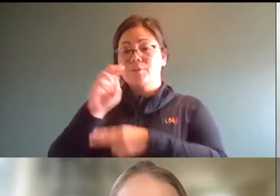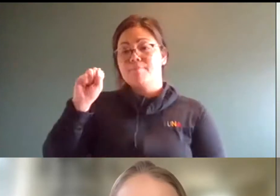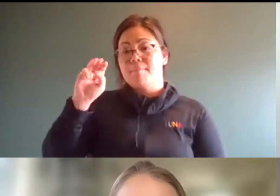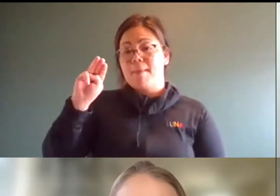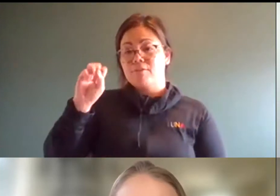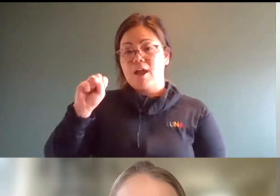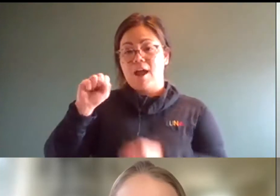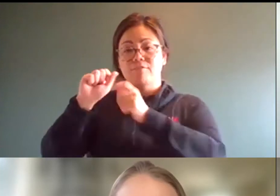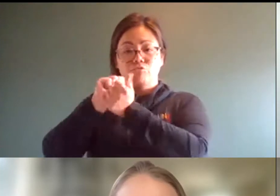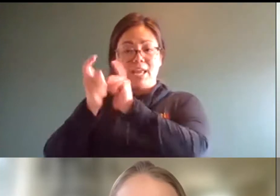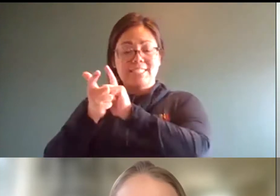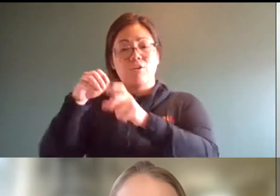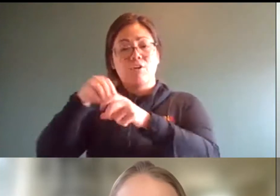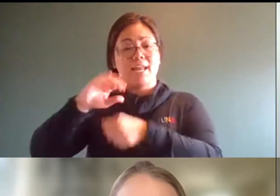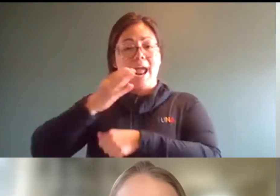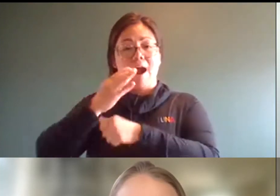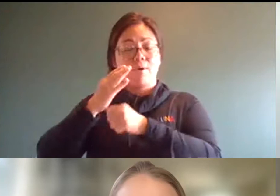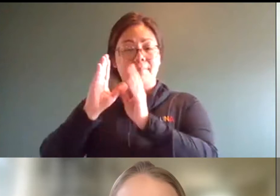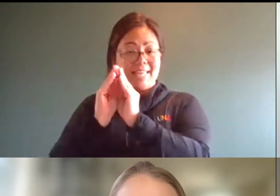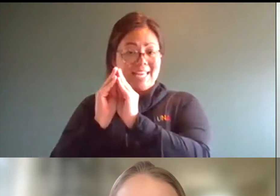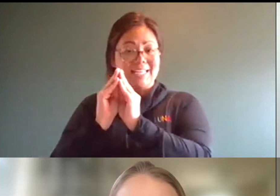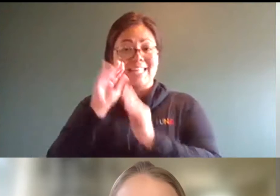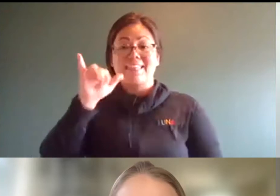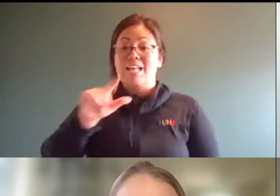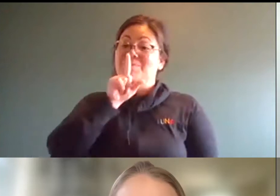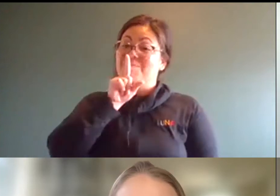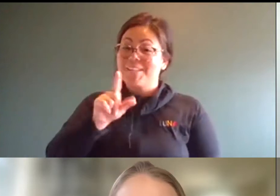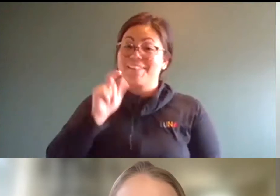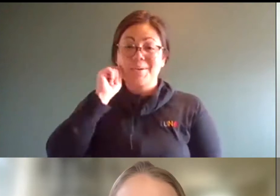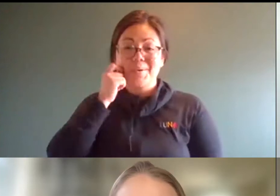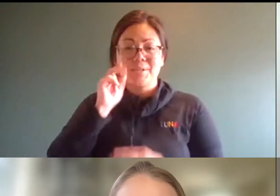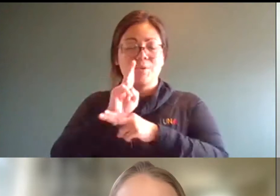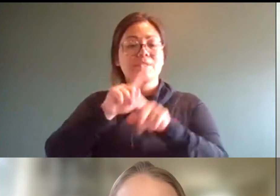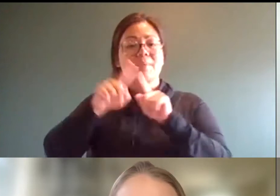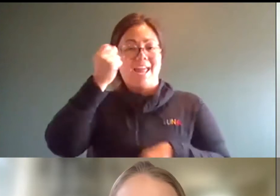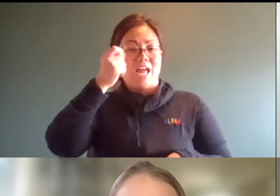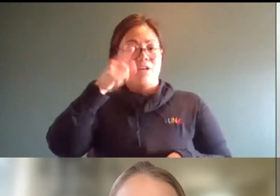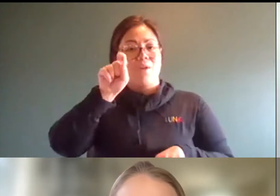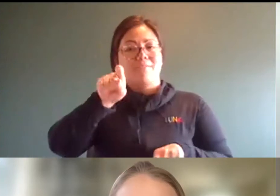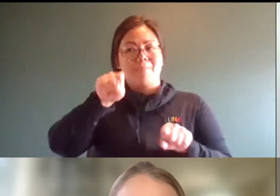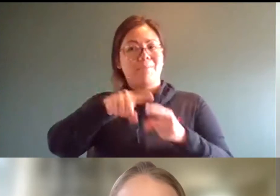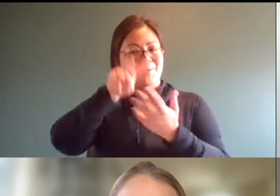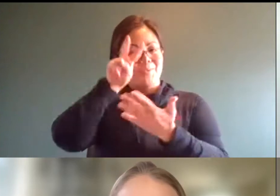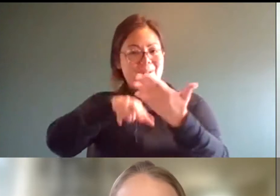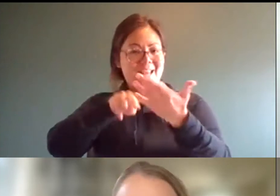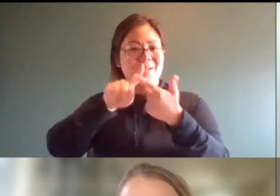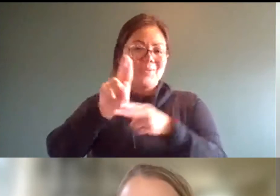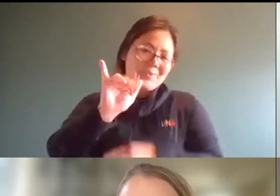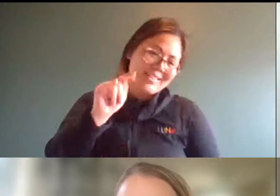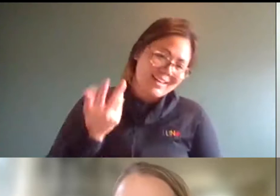Translator in startup meetings, and that's really cool to use, but you have to be able to read.